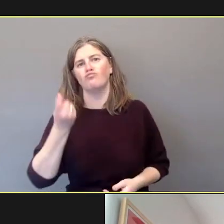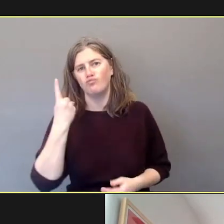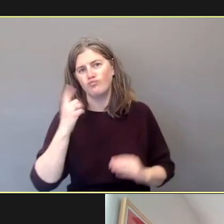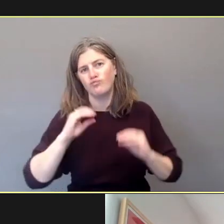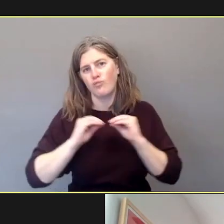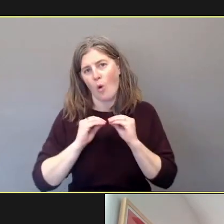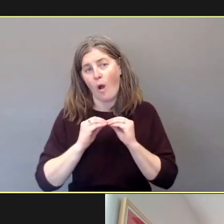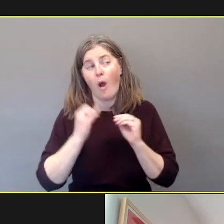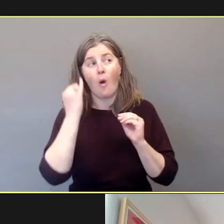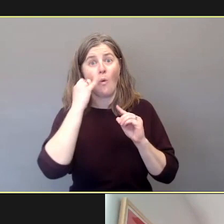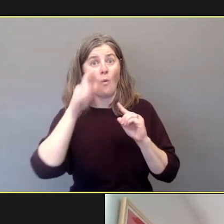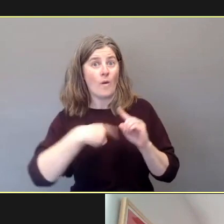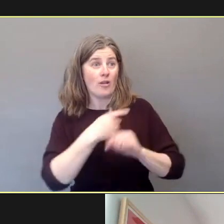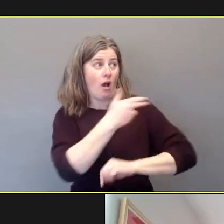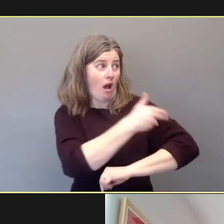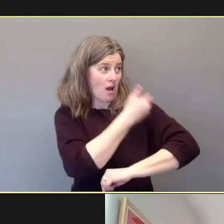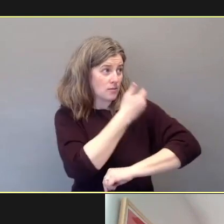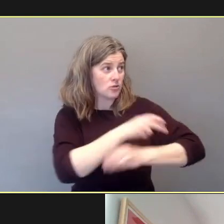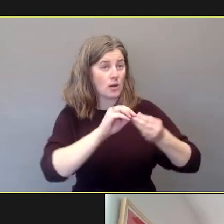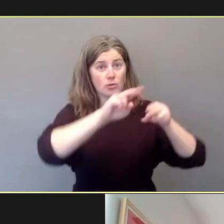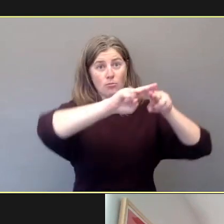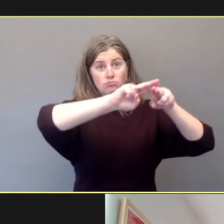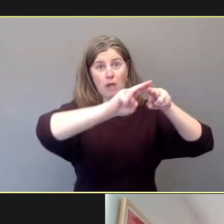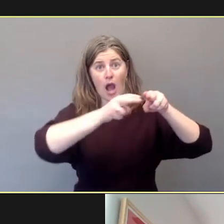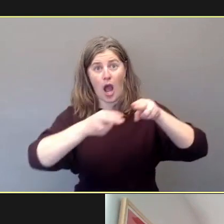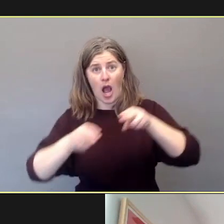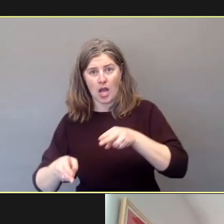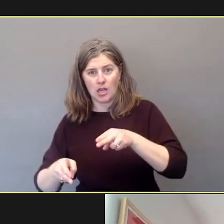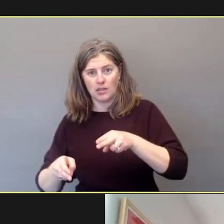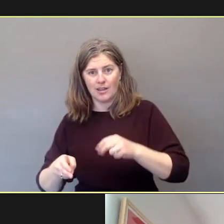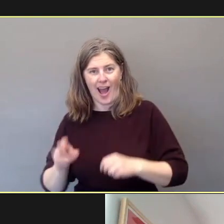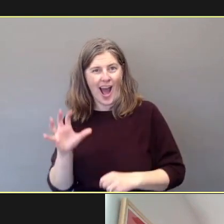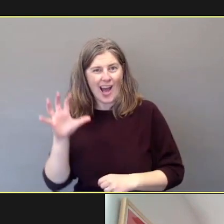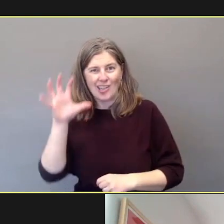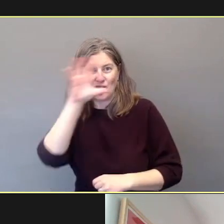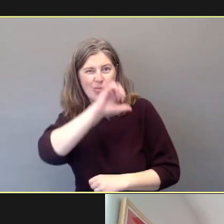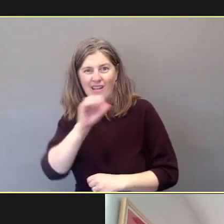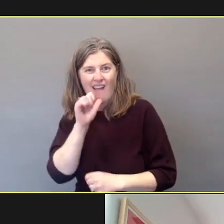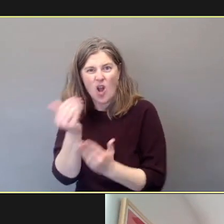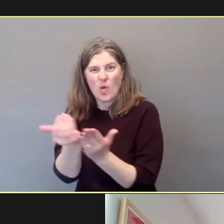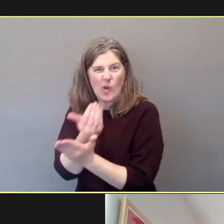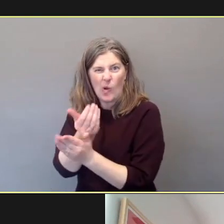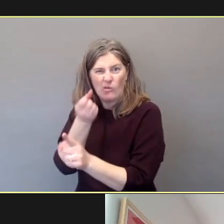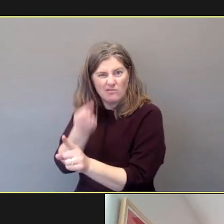and hospitalizations rates are low, and assuming we don't have another,